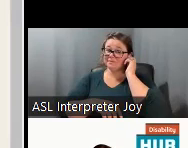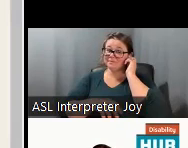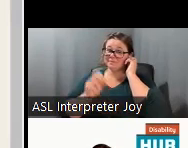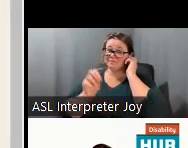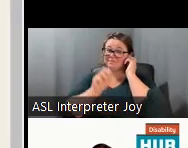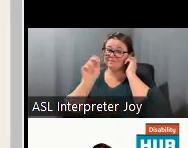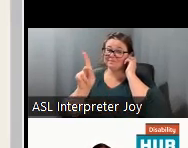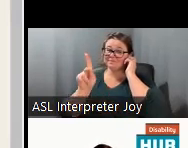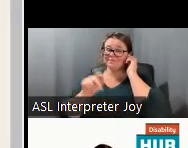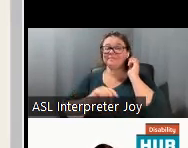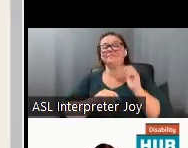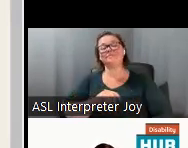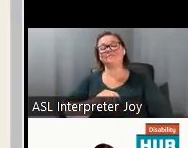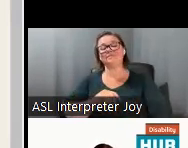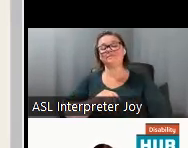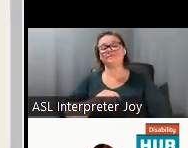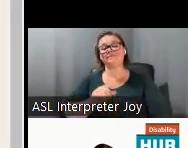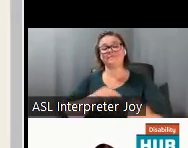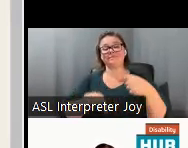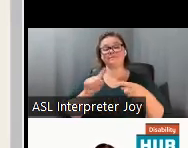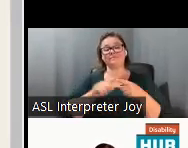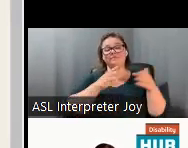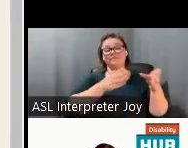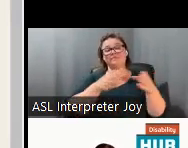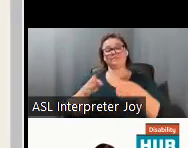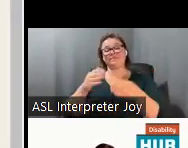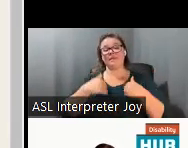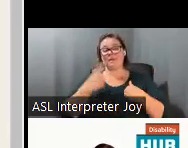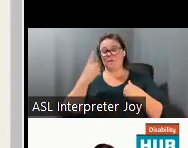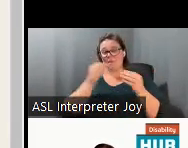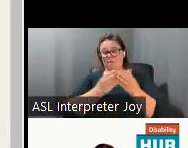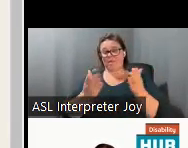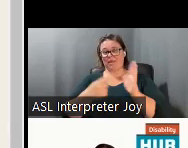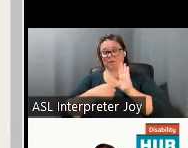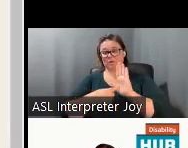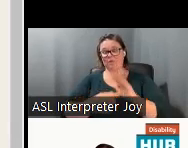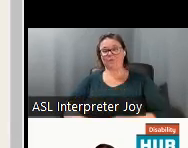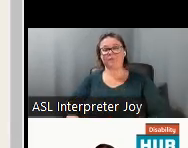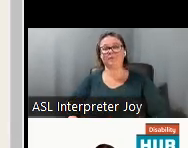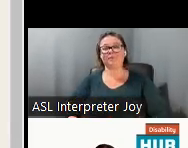Okay. Going back to these paths, because I've got one more thing in here to show you.